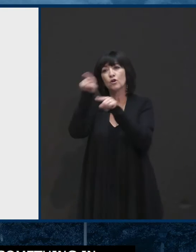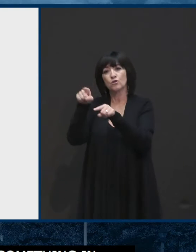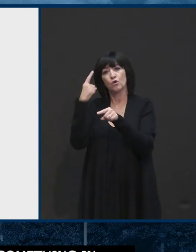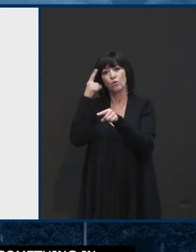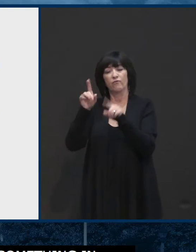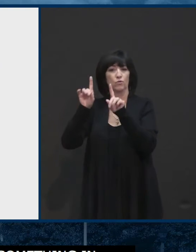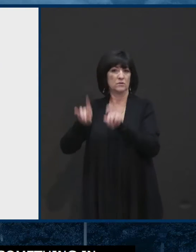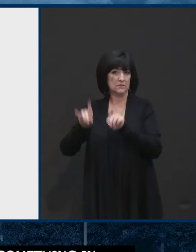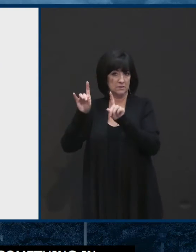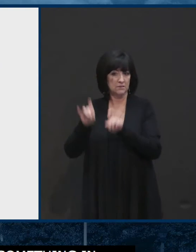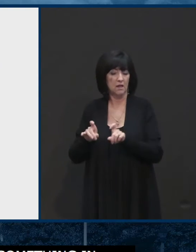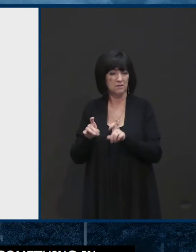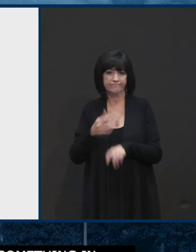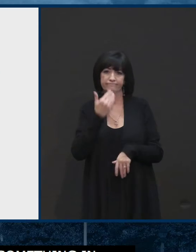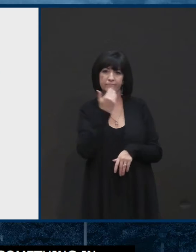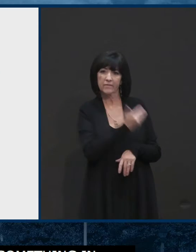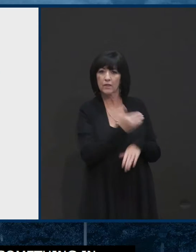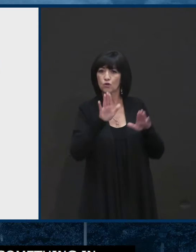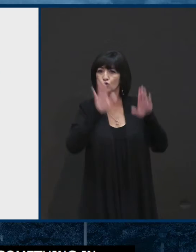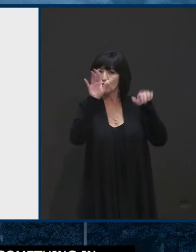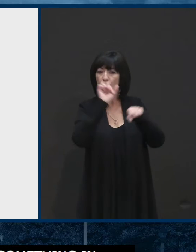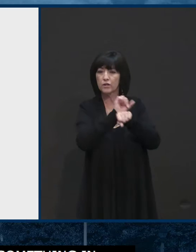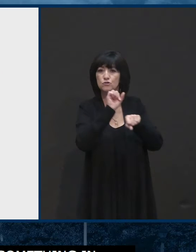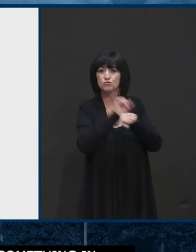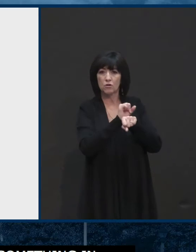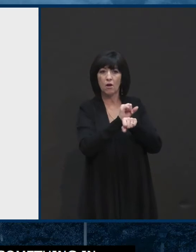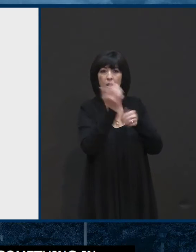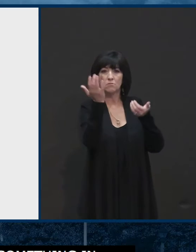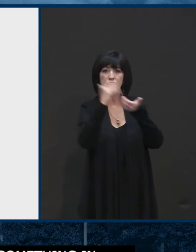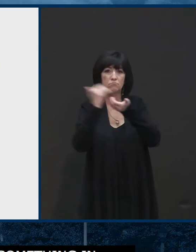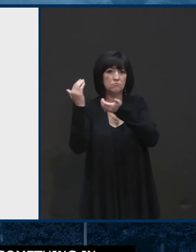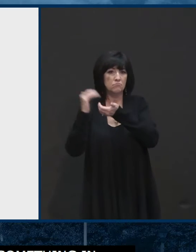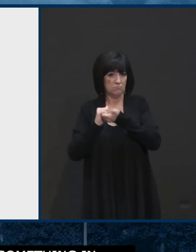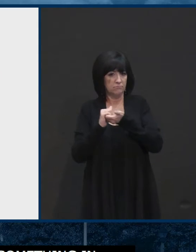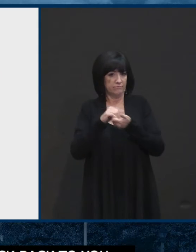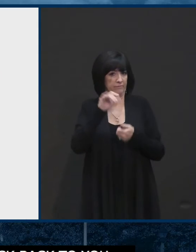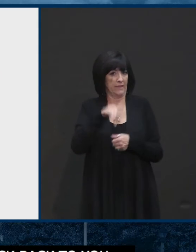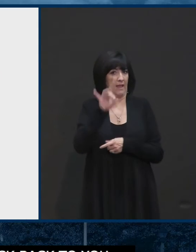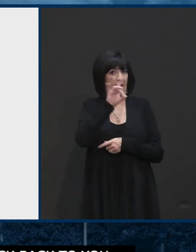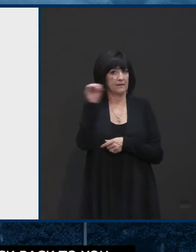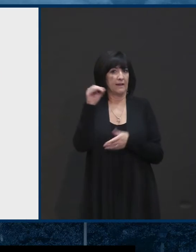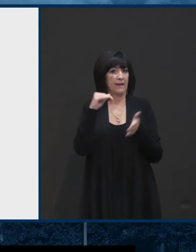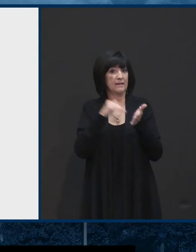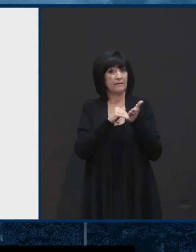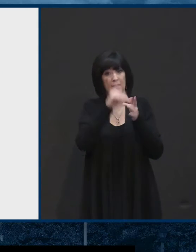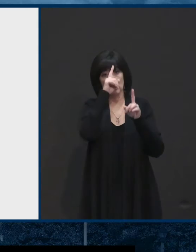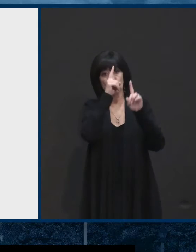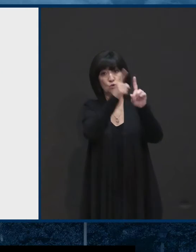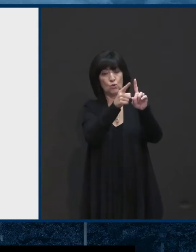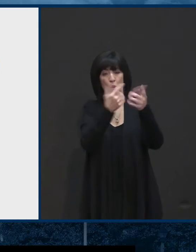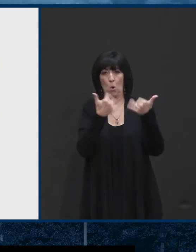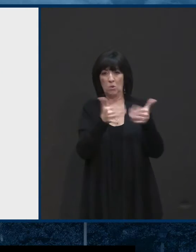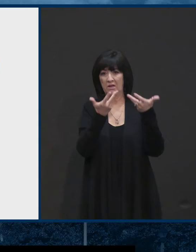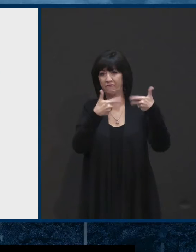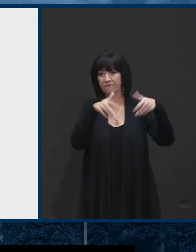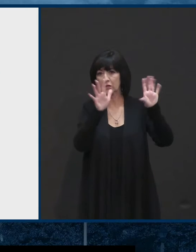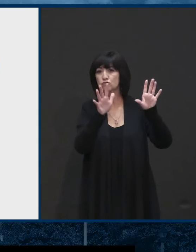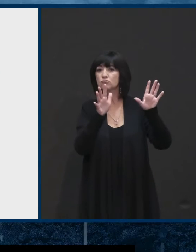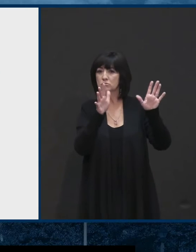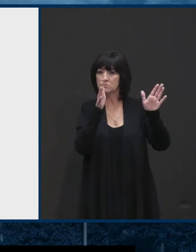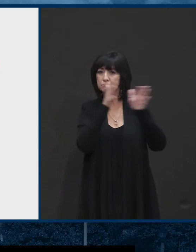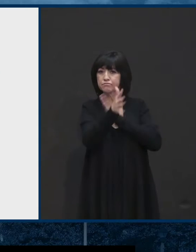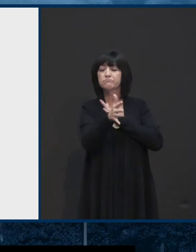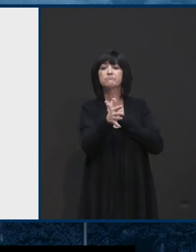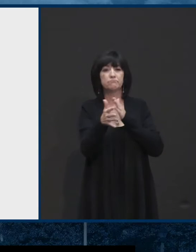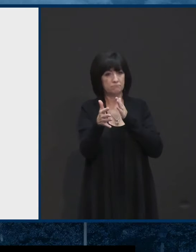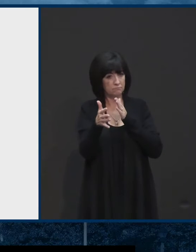partnership with Newcastle County to really blow through that 80,000 goal, 80,000 per month tested